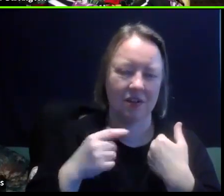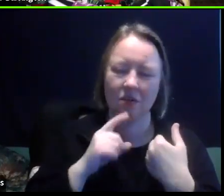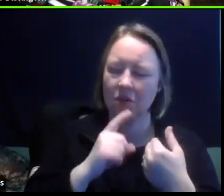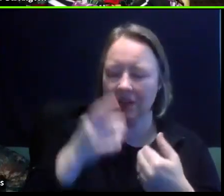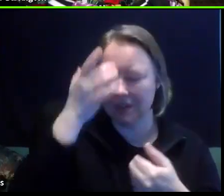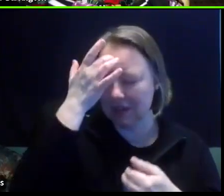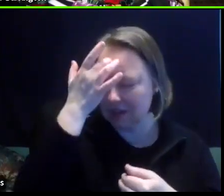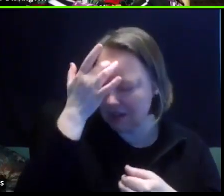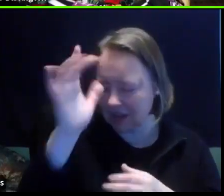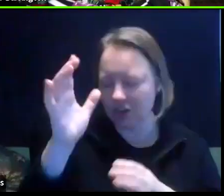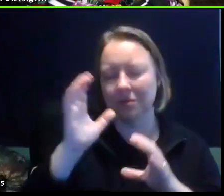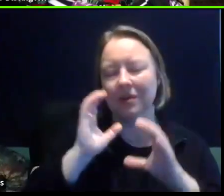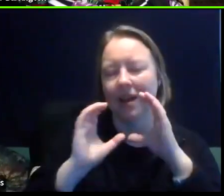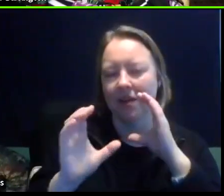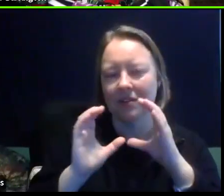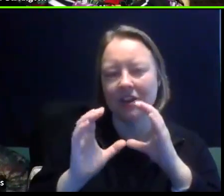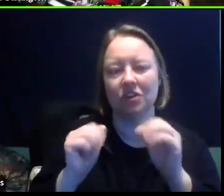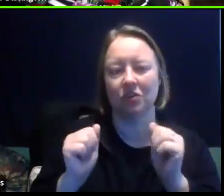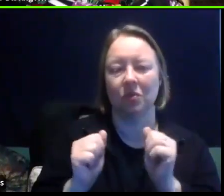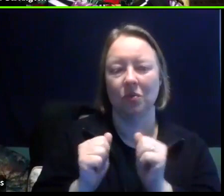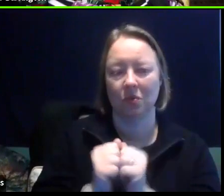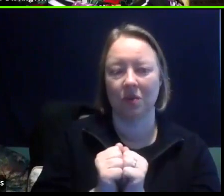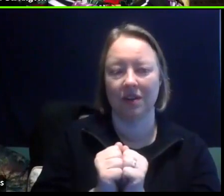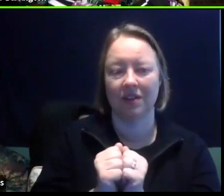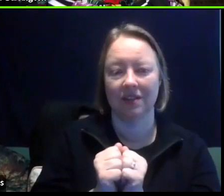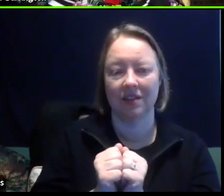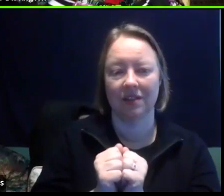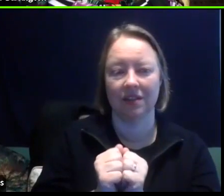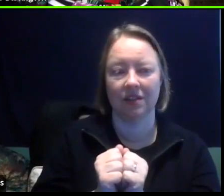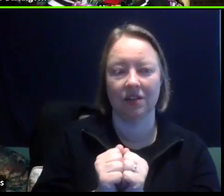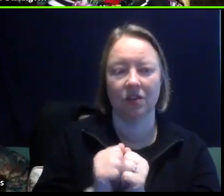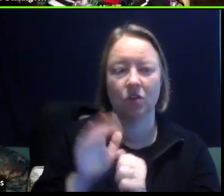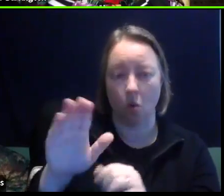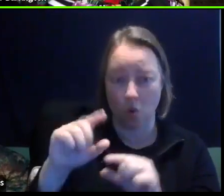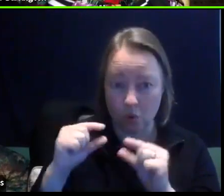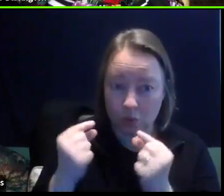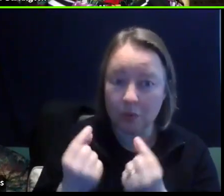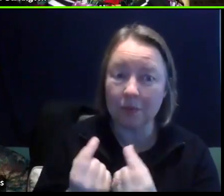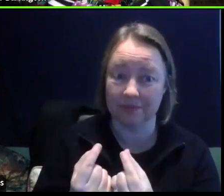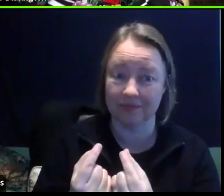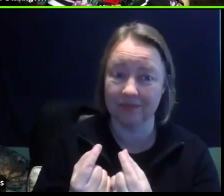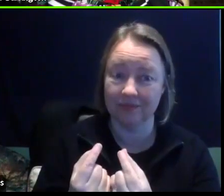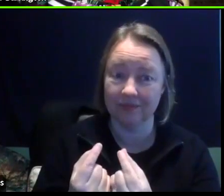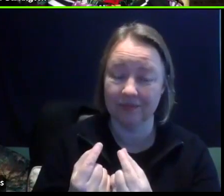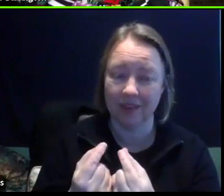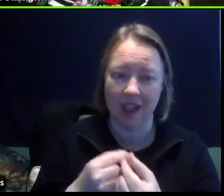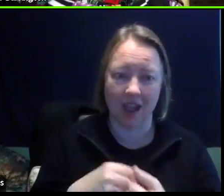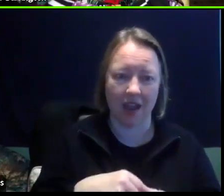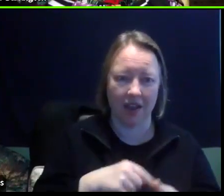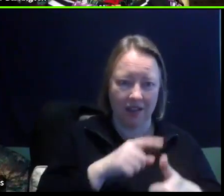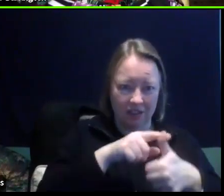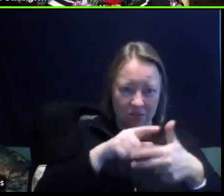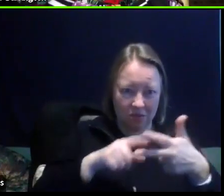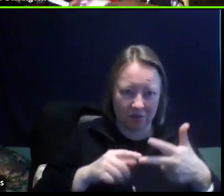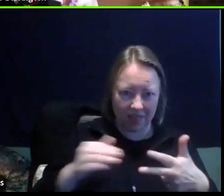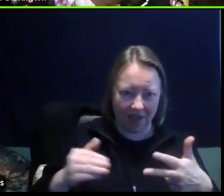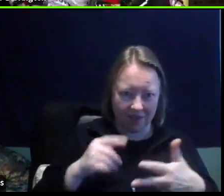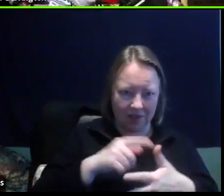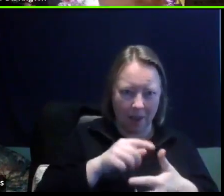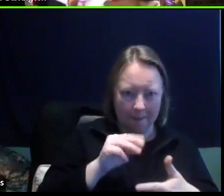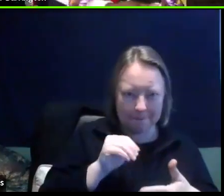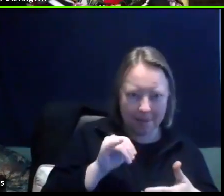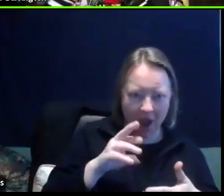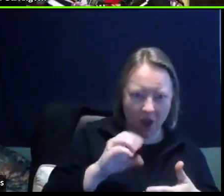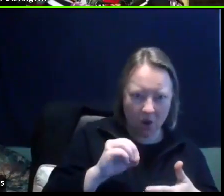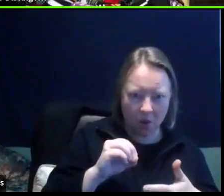intellectual conversation with your group on the micro, meso, and macro level. You